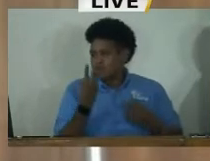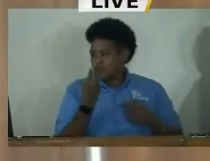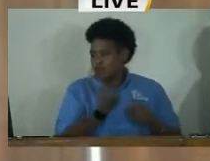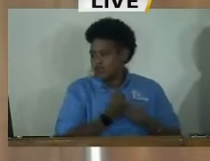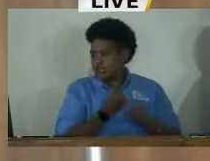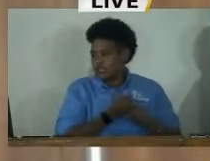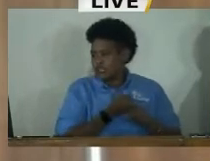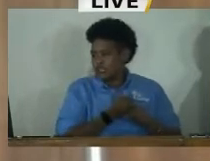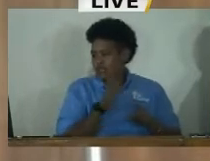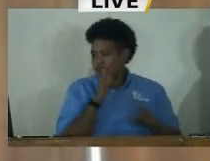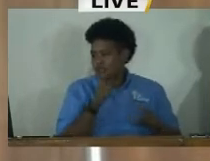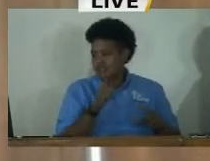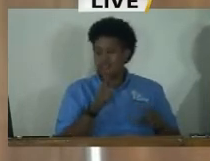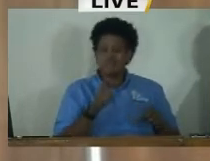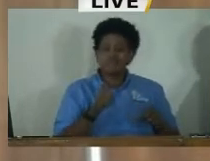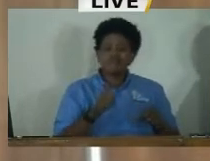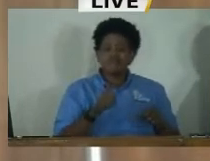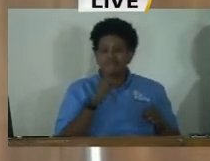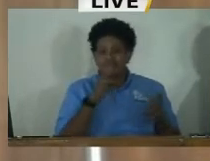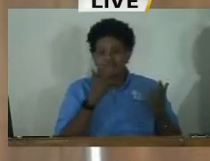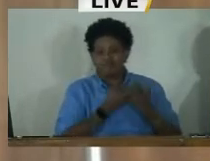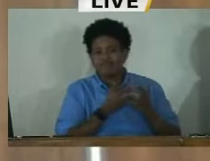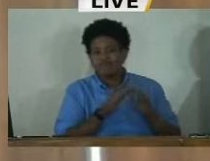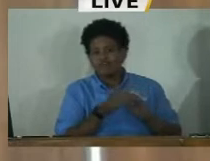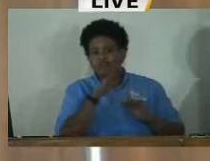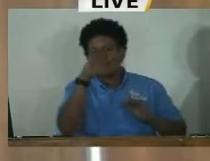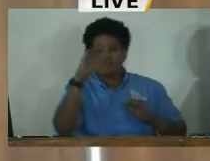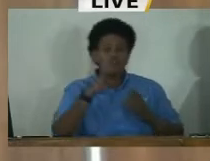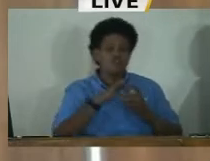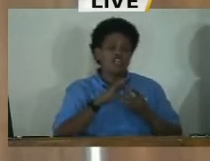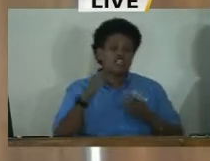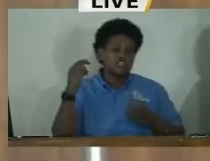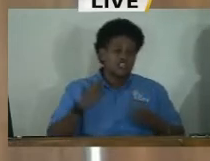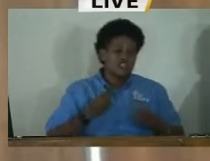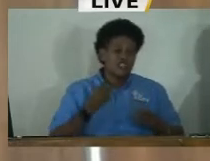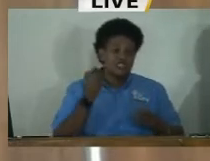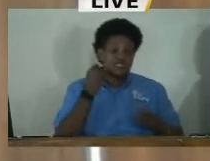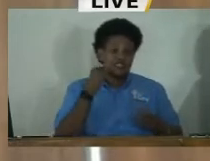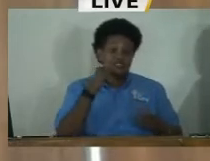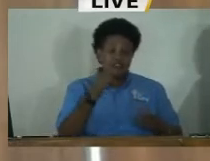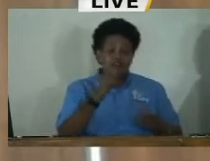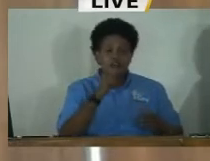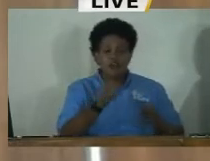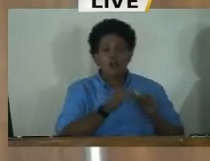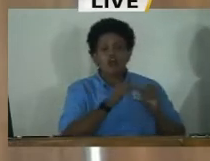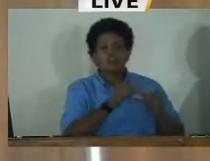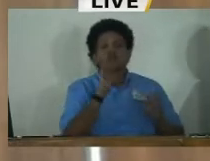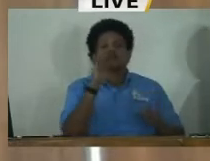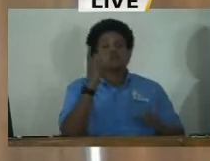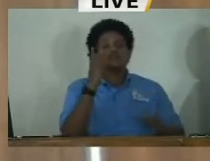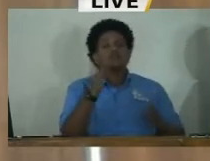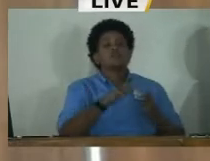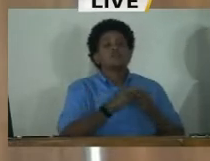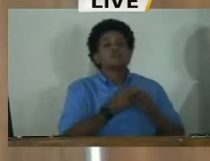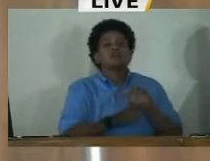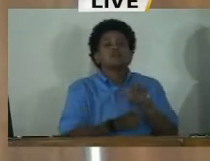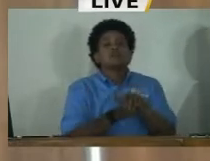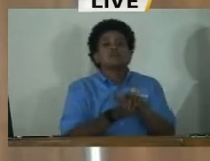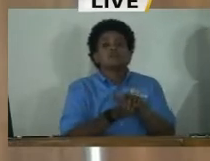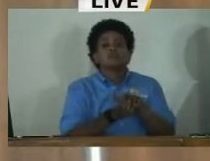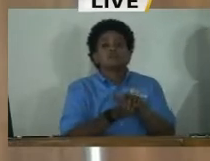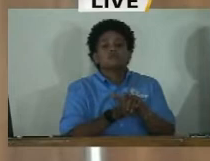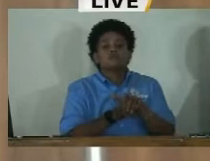which has been counterproductive to Jamaica's foreign relations history, and if not discontinued, will see the costs clearly